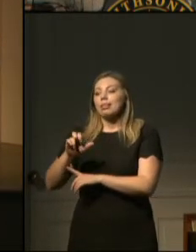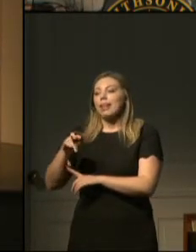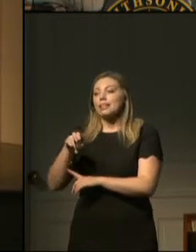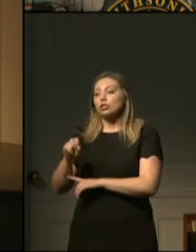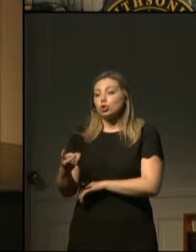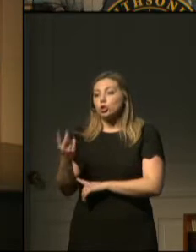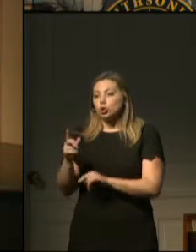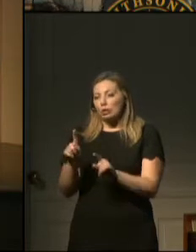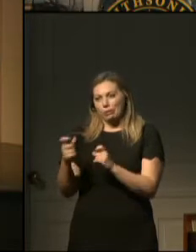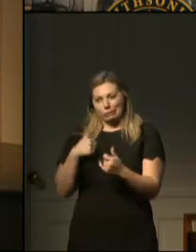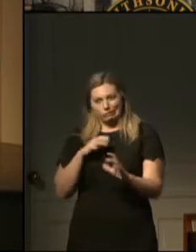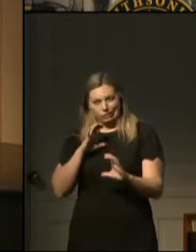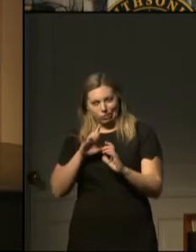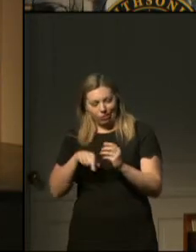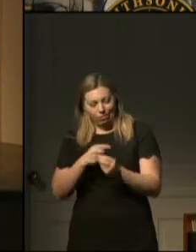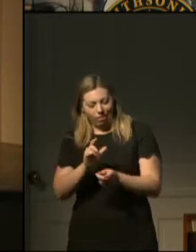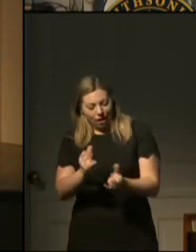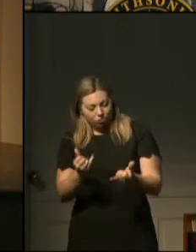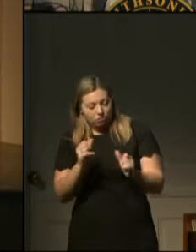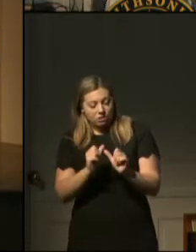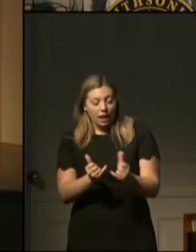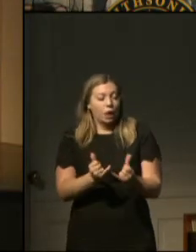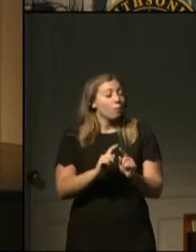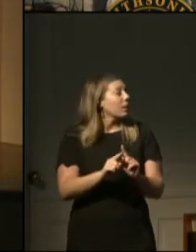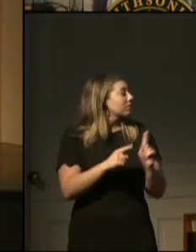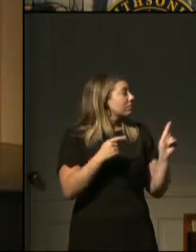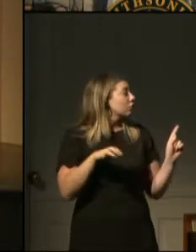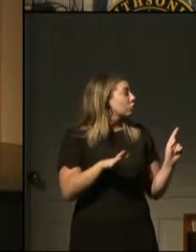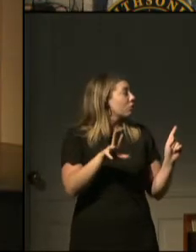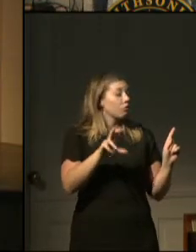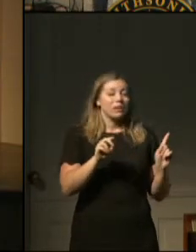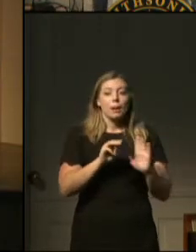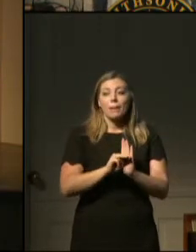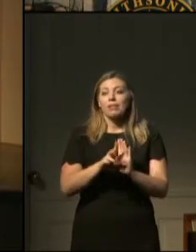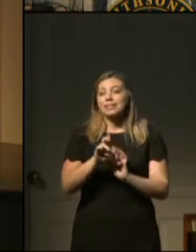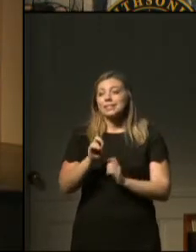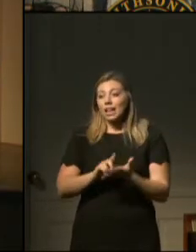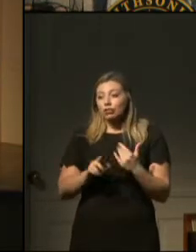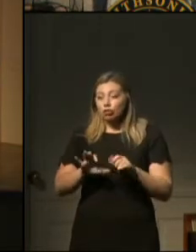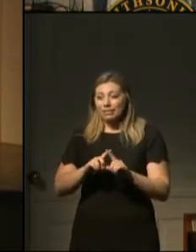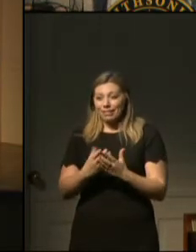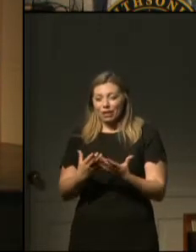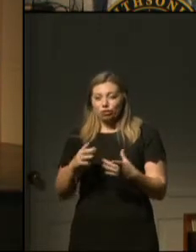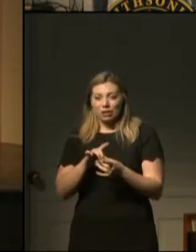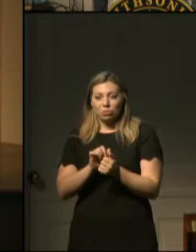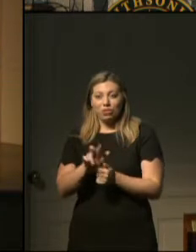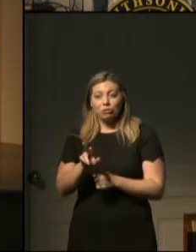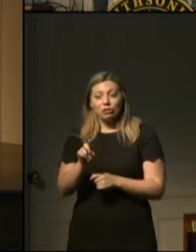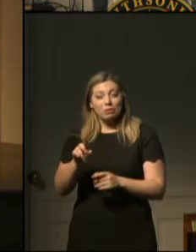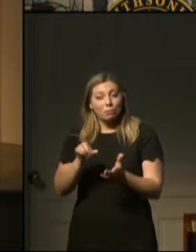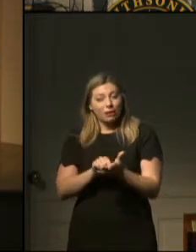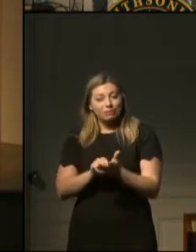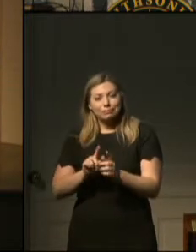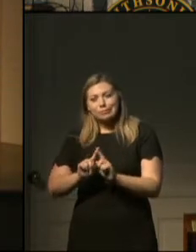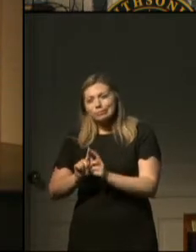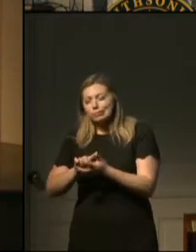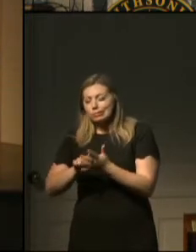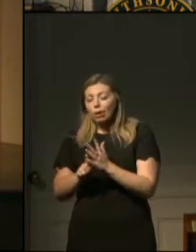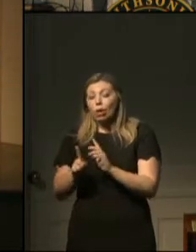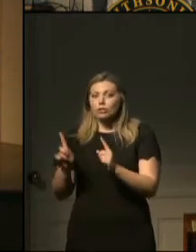Over the course of the years, my kids have gotten into doing 3D modeling and design and doing stuff with like 3D printers and stuff, all the way up to